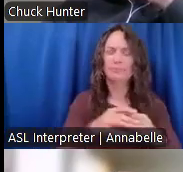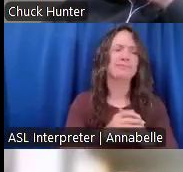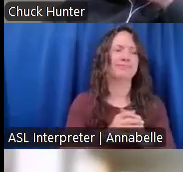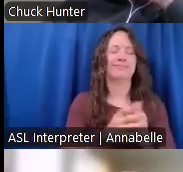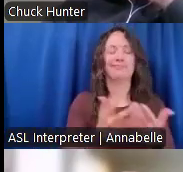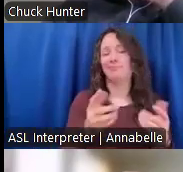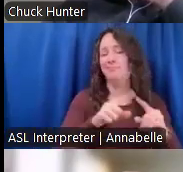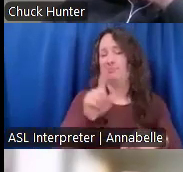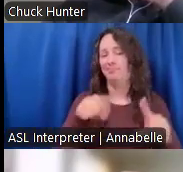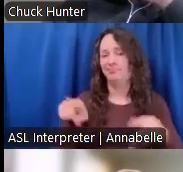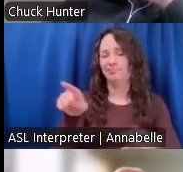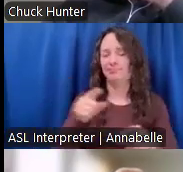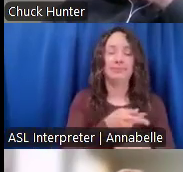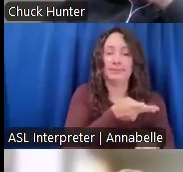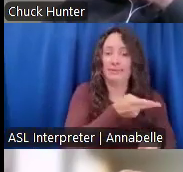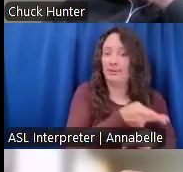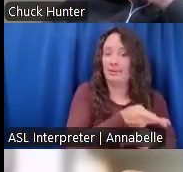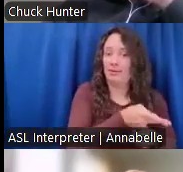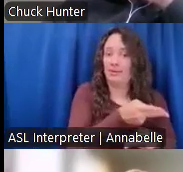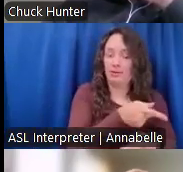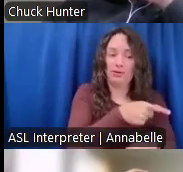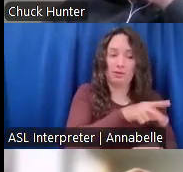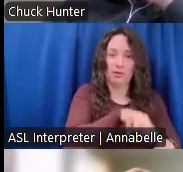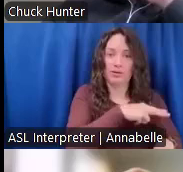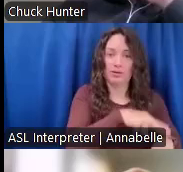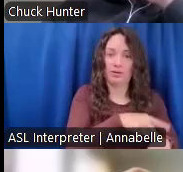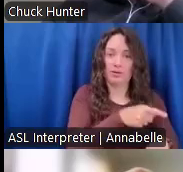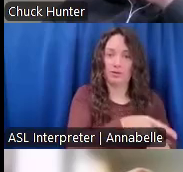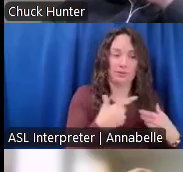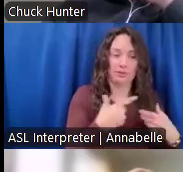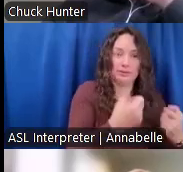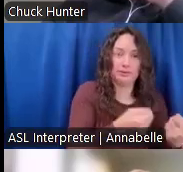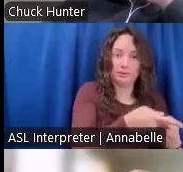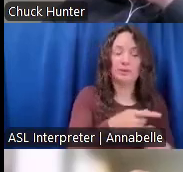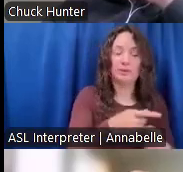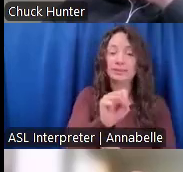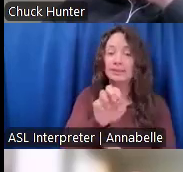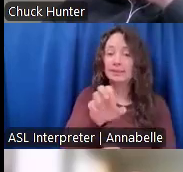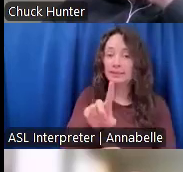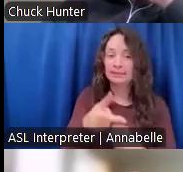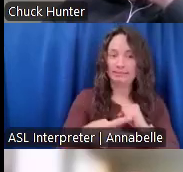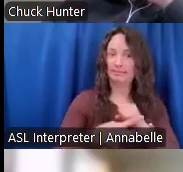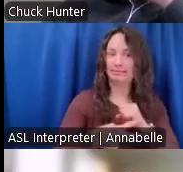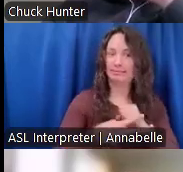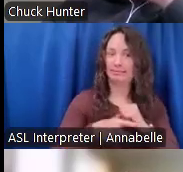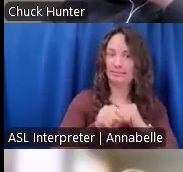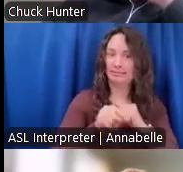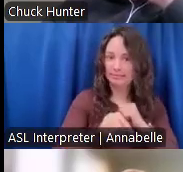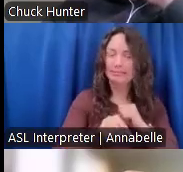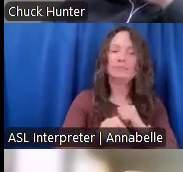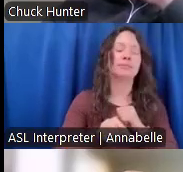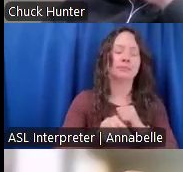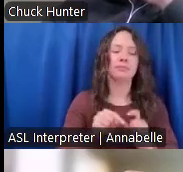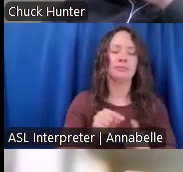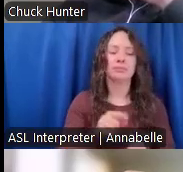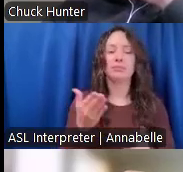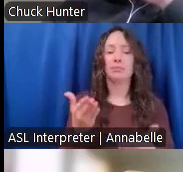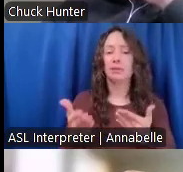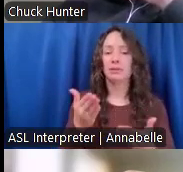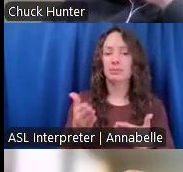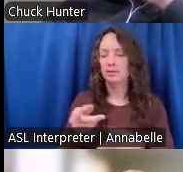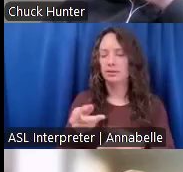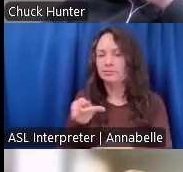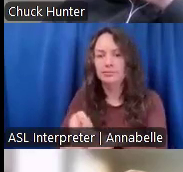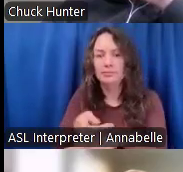careful stewardship with natural regeneration, trying to conserve seed sources, trying to favor slower developing species by protecting